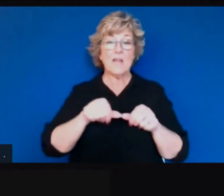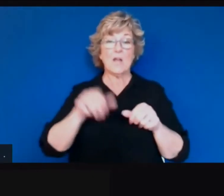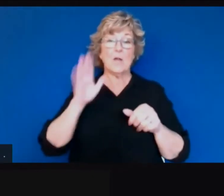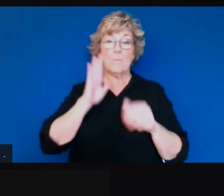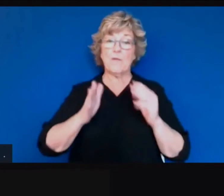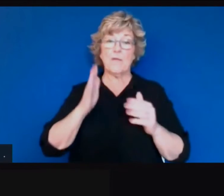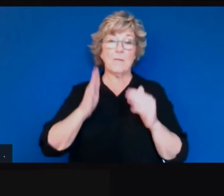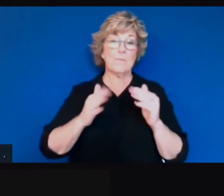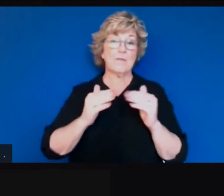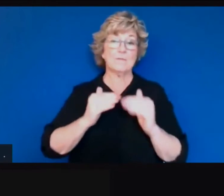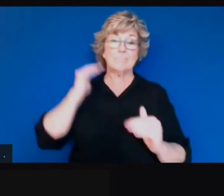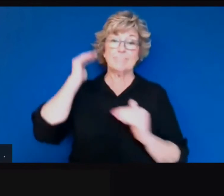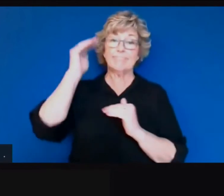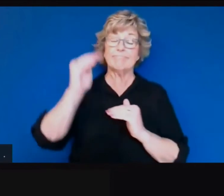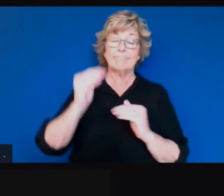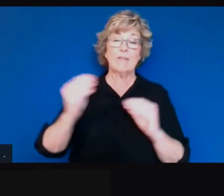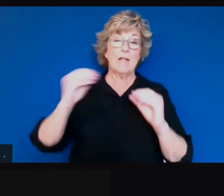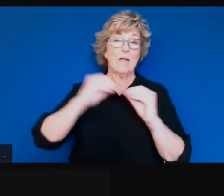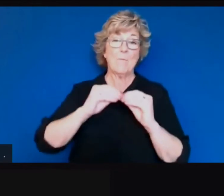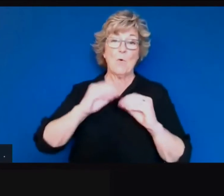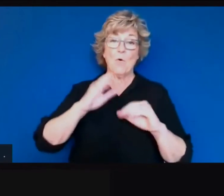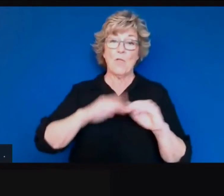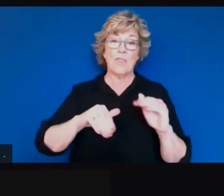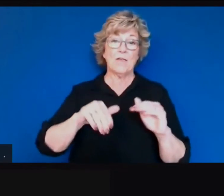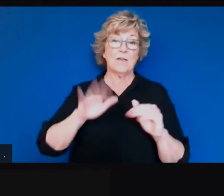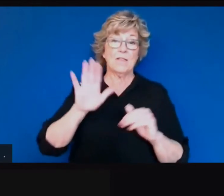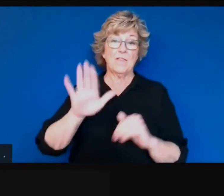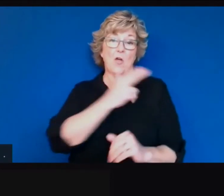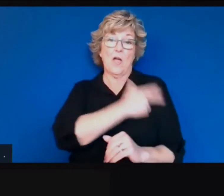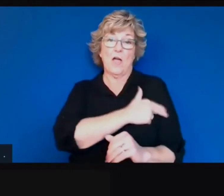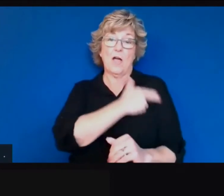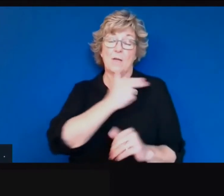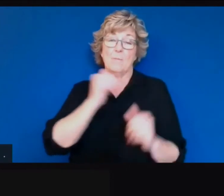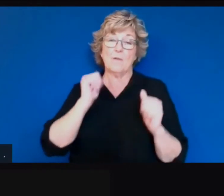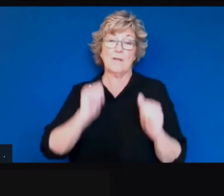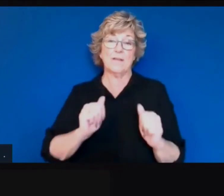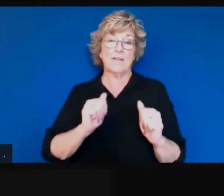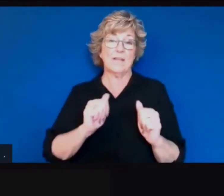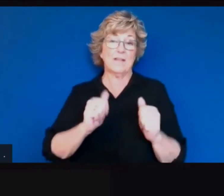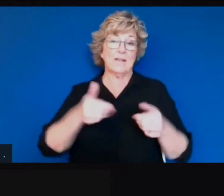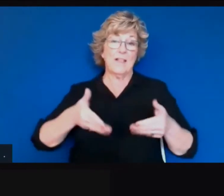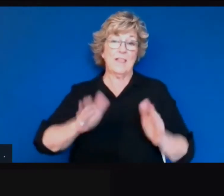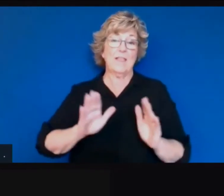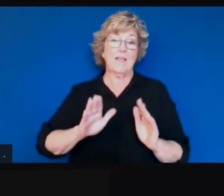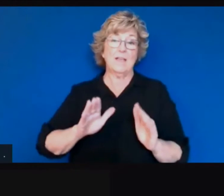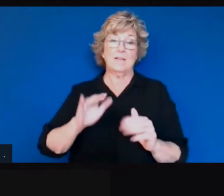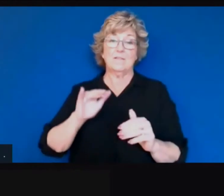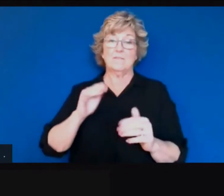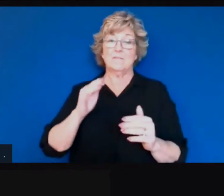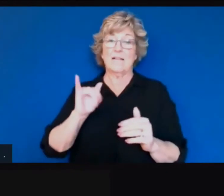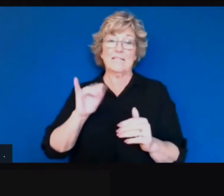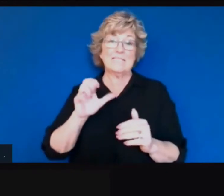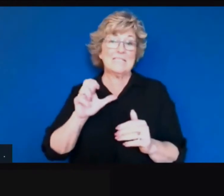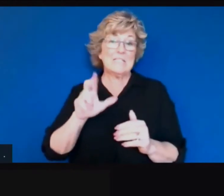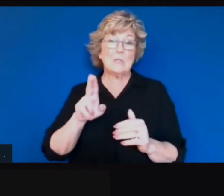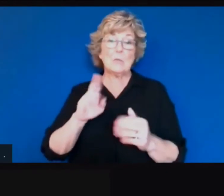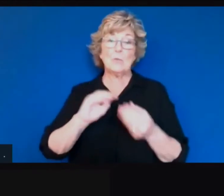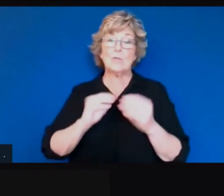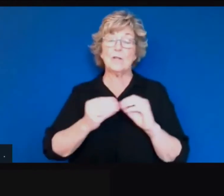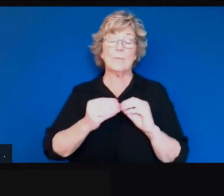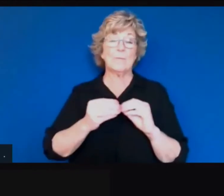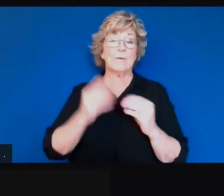exceed their existing stated hospital capacity, not just ICU capacity, by the end of the month and early in